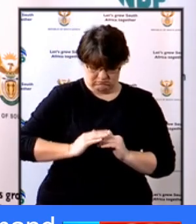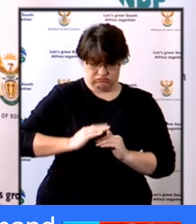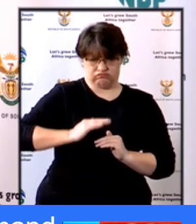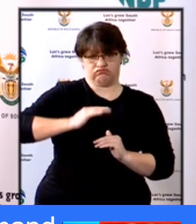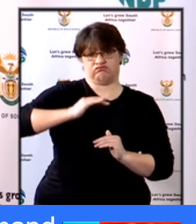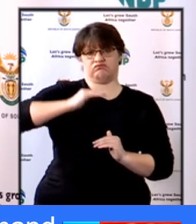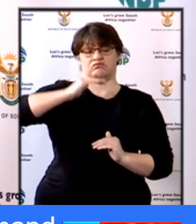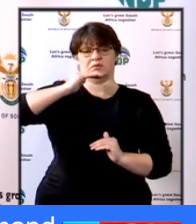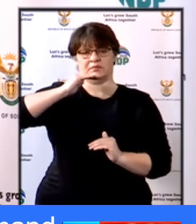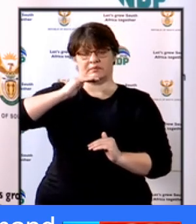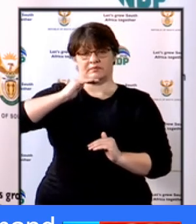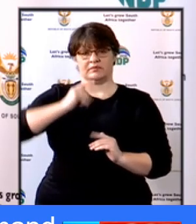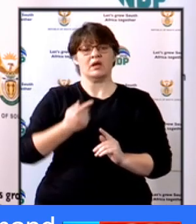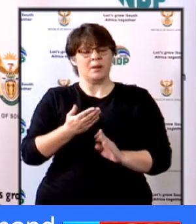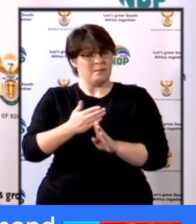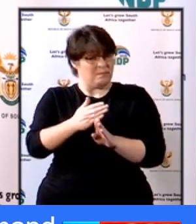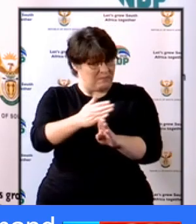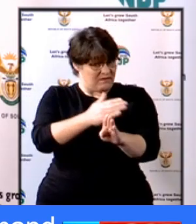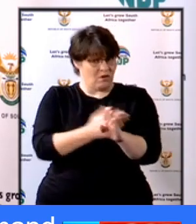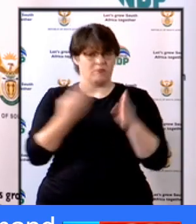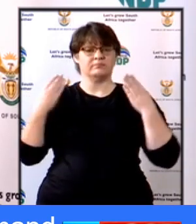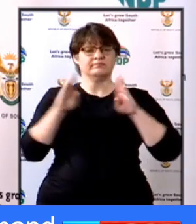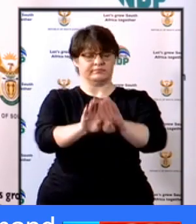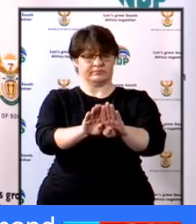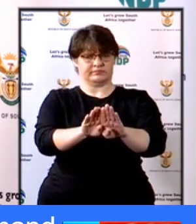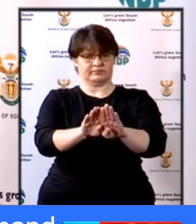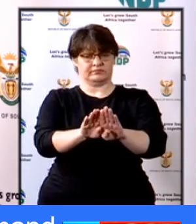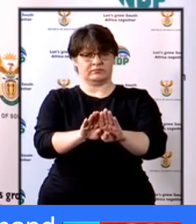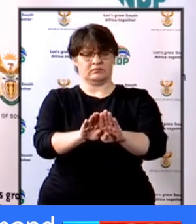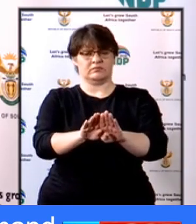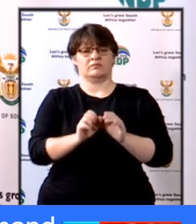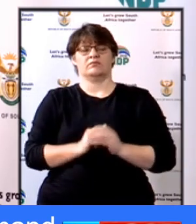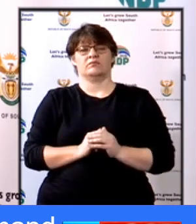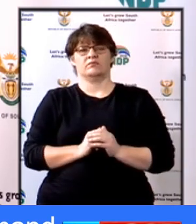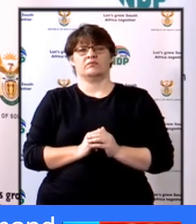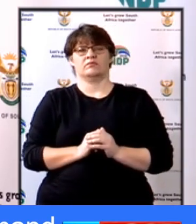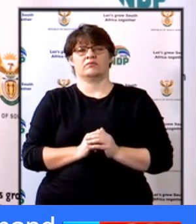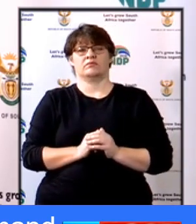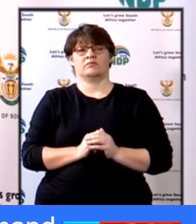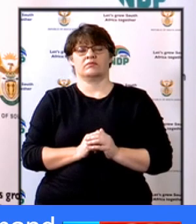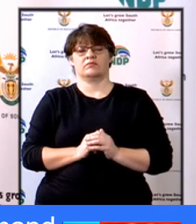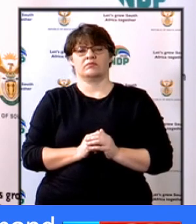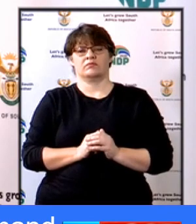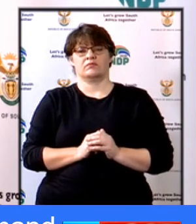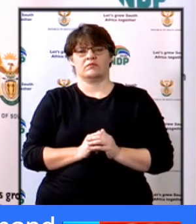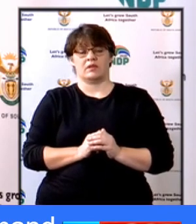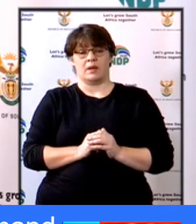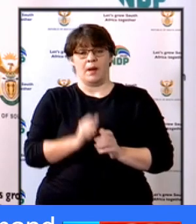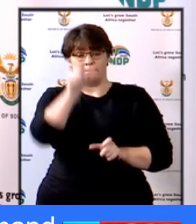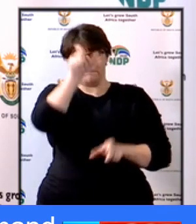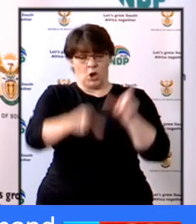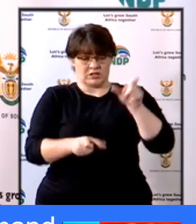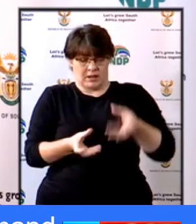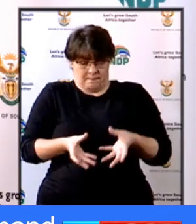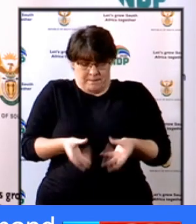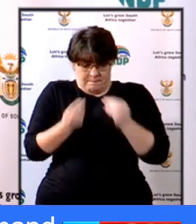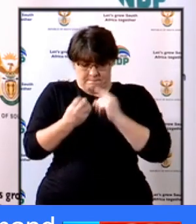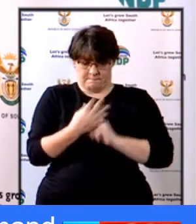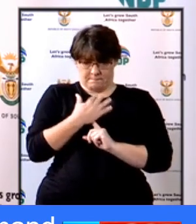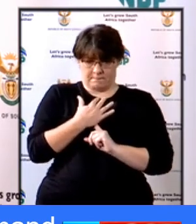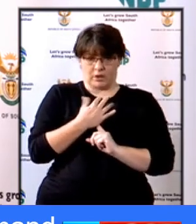initially, before the lockdown, we had a doubling of the number of infected persons